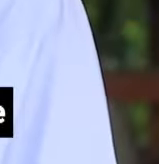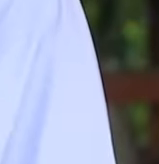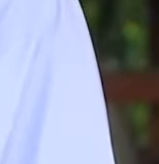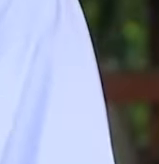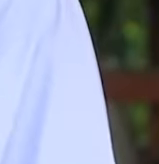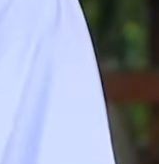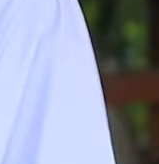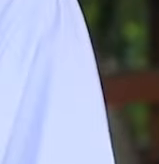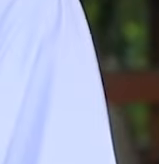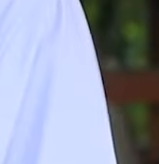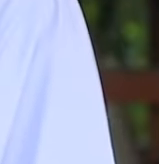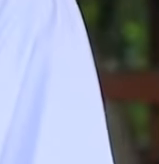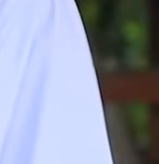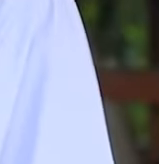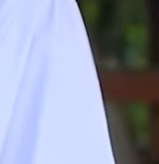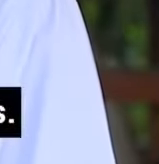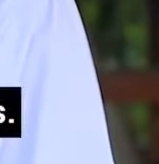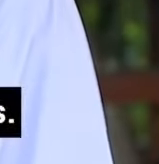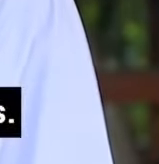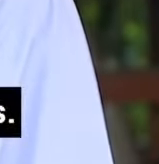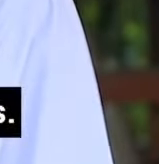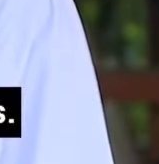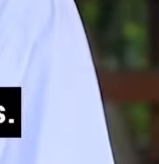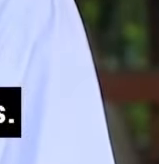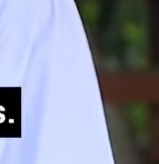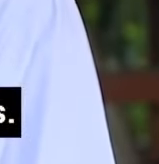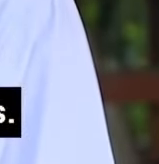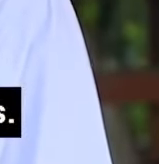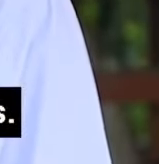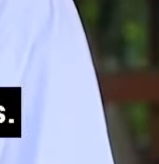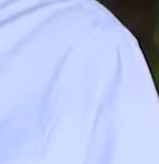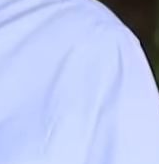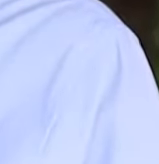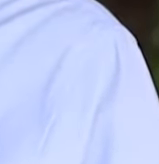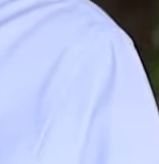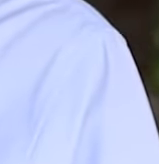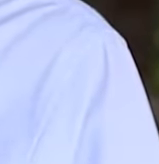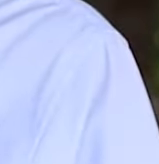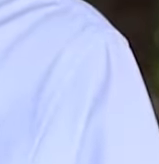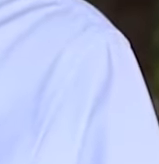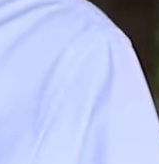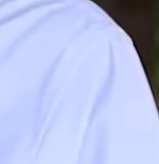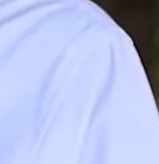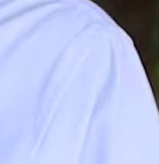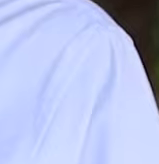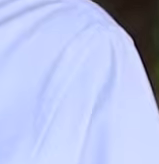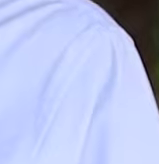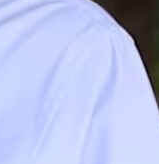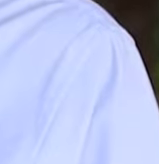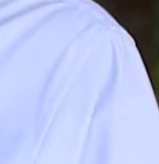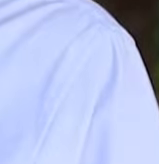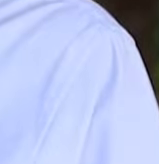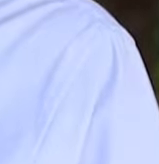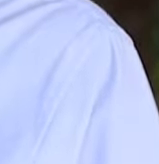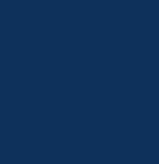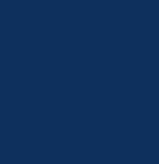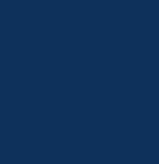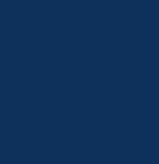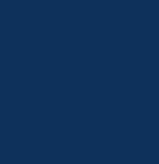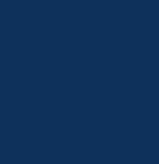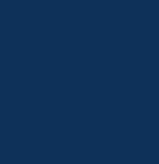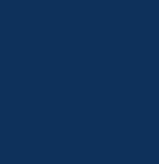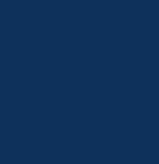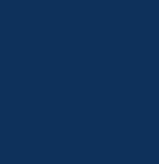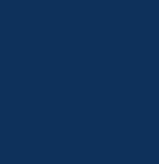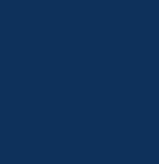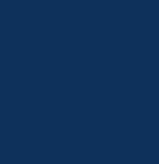interesting people across diverse backgrounds. I've been a journalist for 33 years, but podcasting is fresh territory for me.